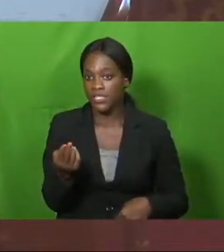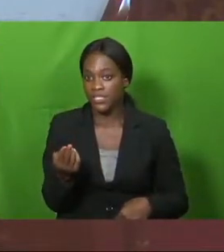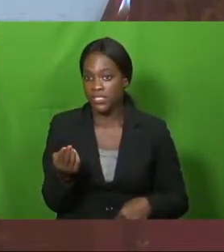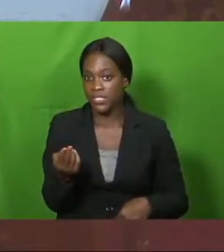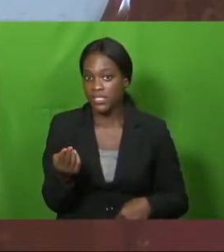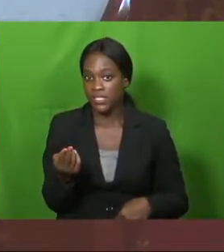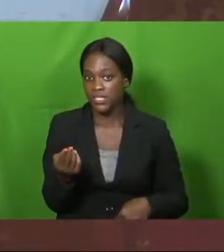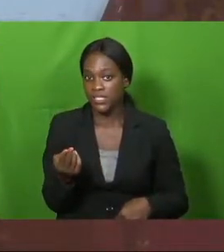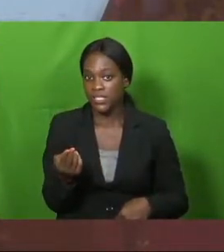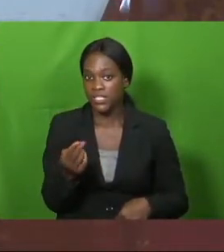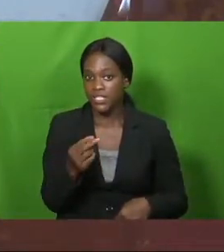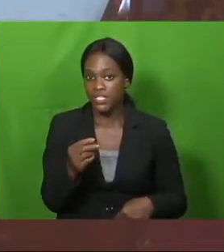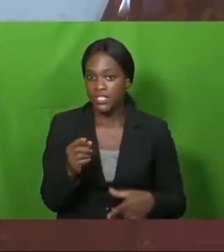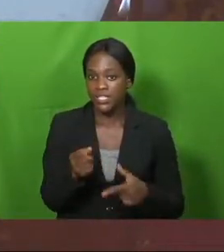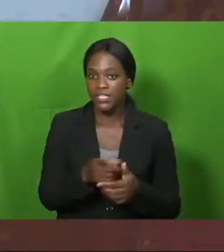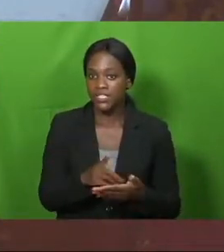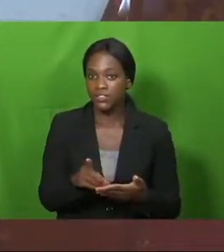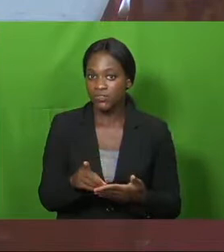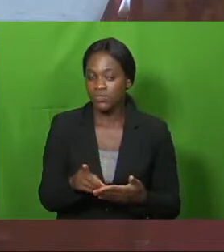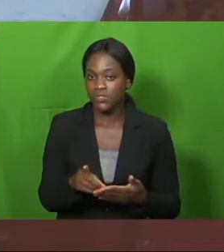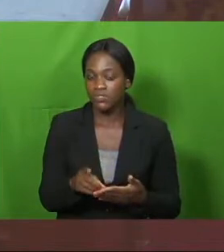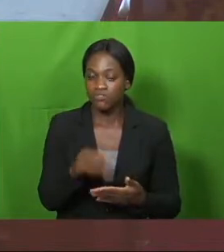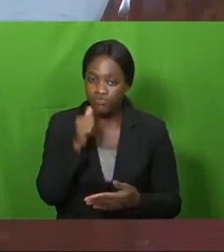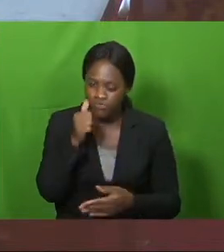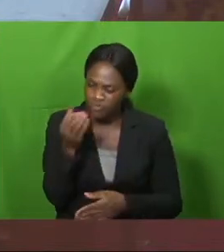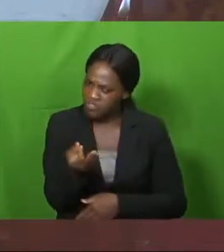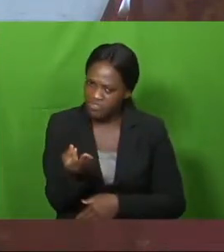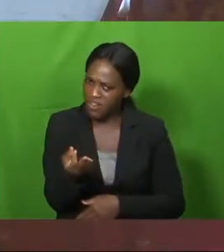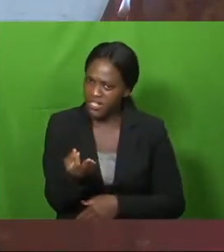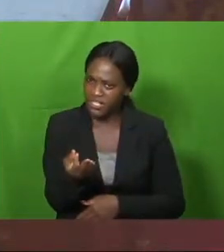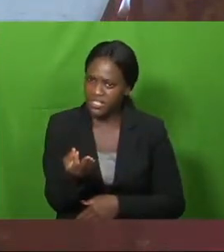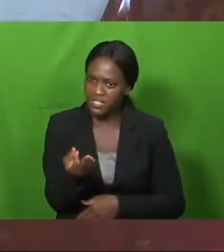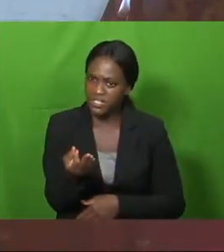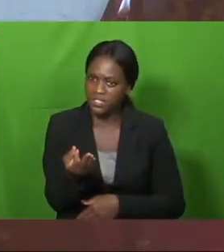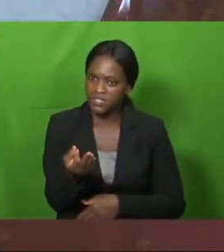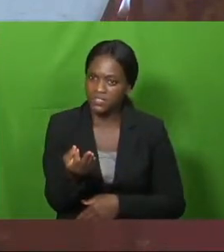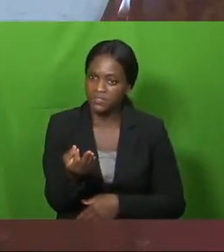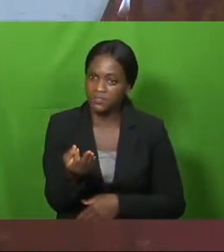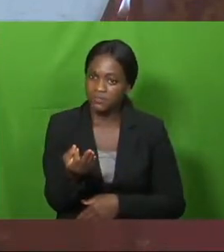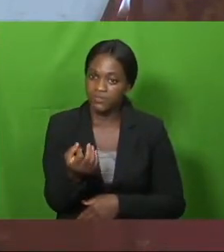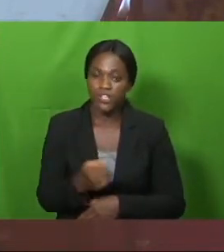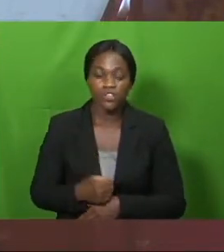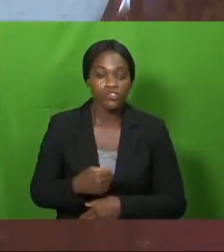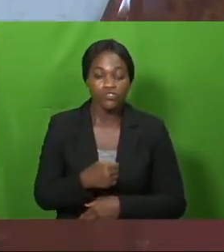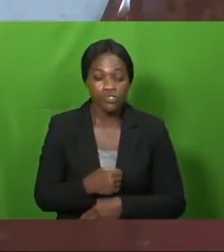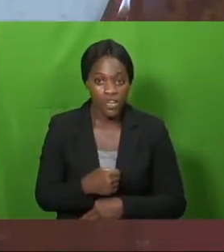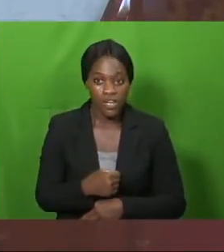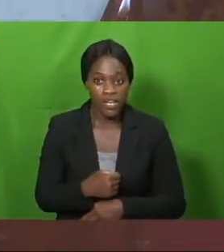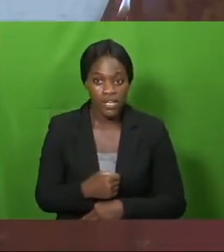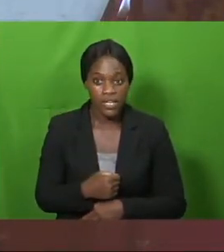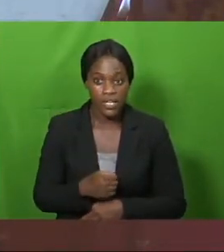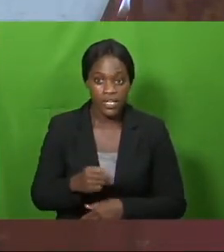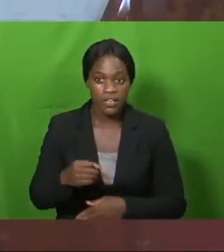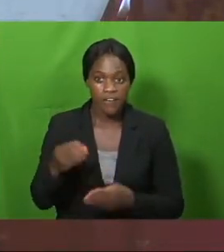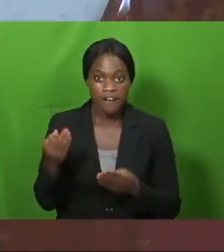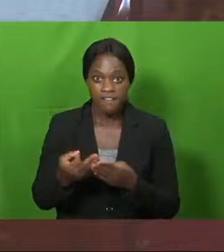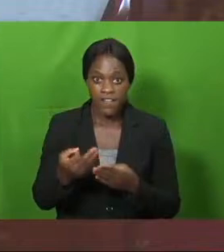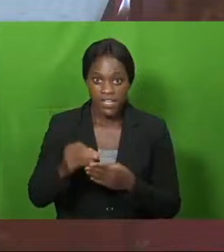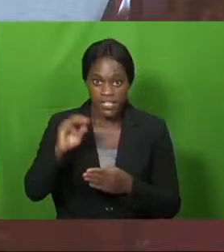next week, not this week. Tomorrow is Friday. So the Minister for Health, Minister for Finance, Finance is